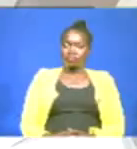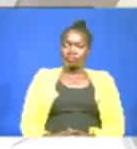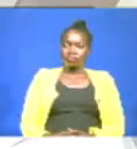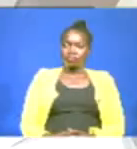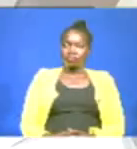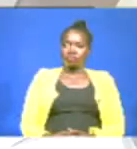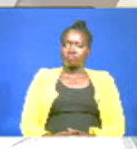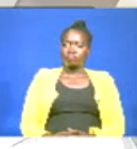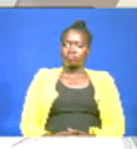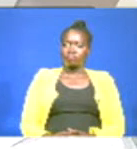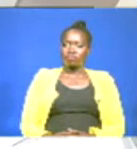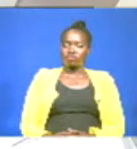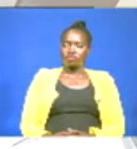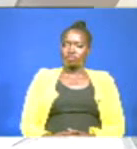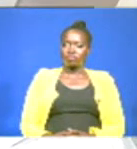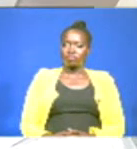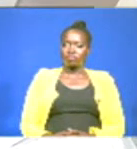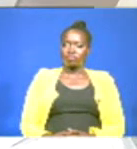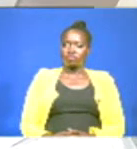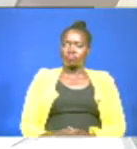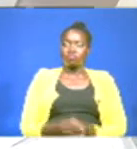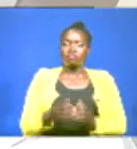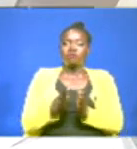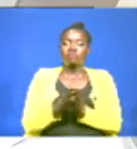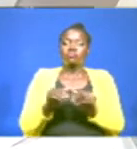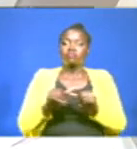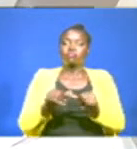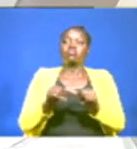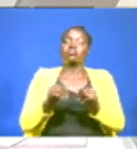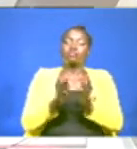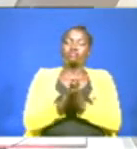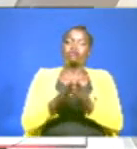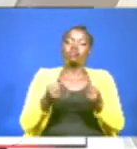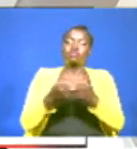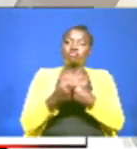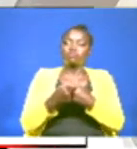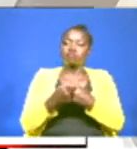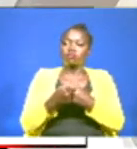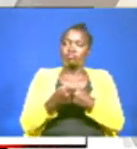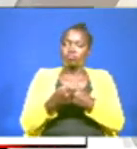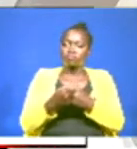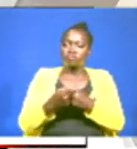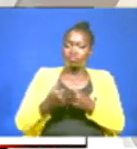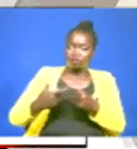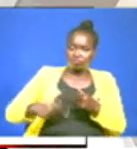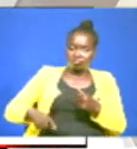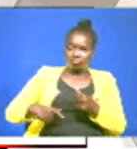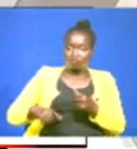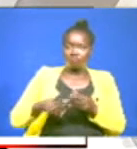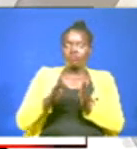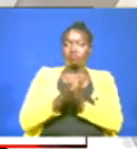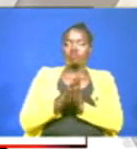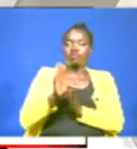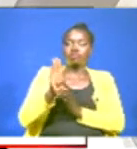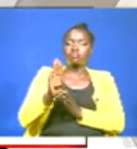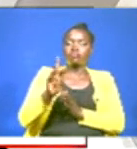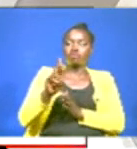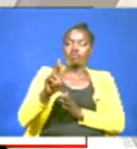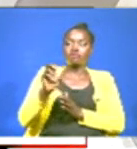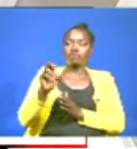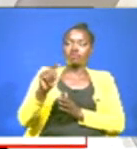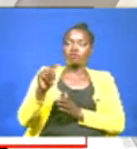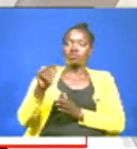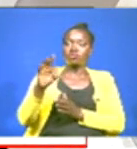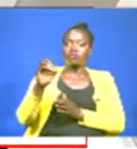And currently going on in the EPL is a fixture pitting Brentford and Liverpool, which is currently at the 60th minute